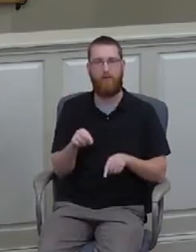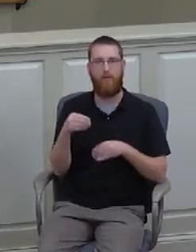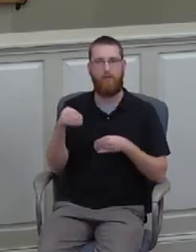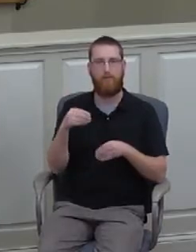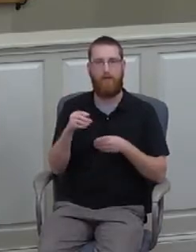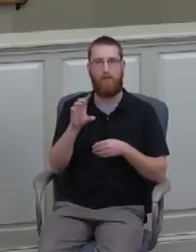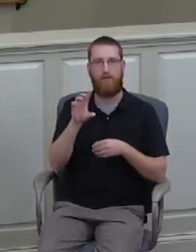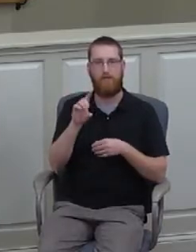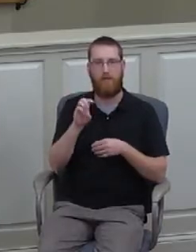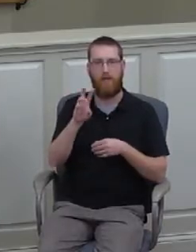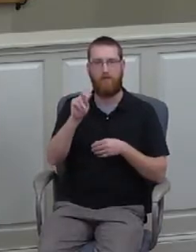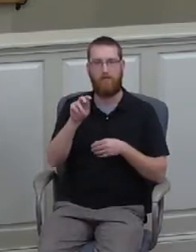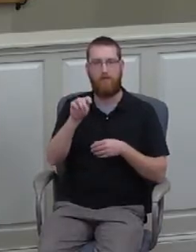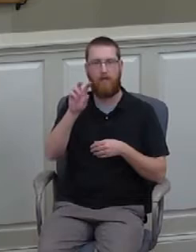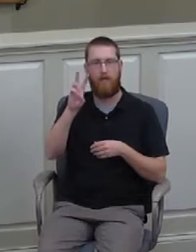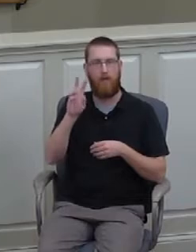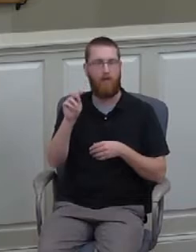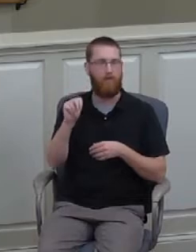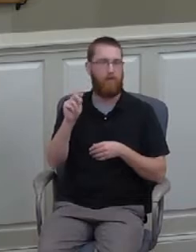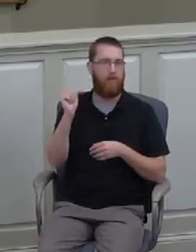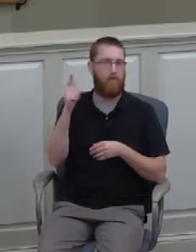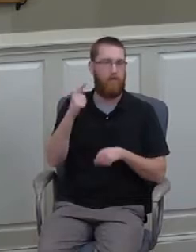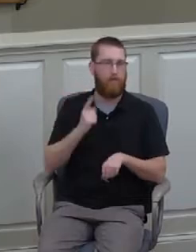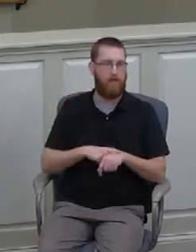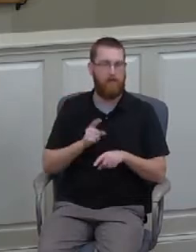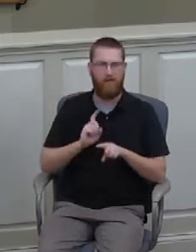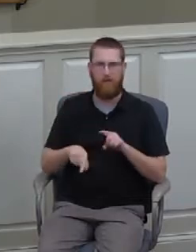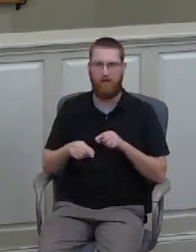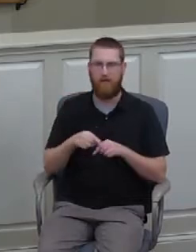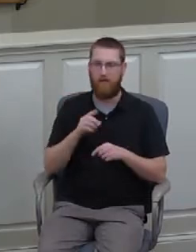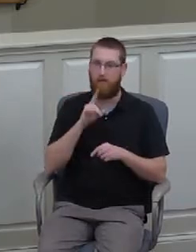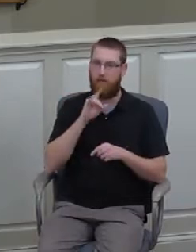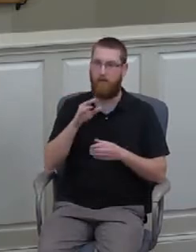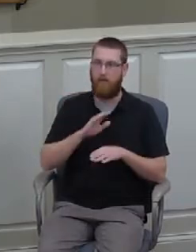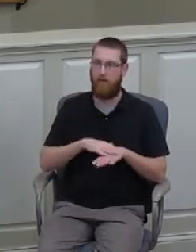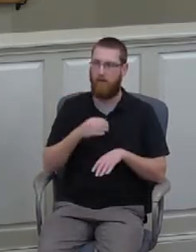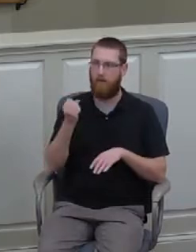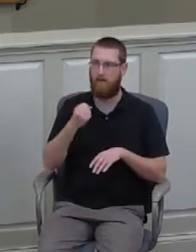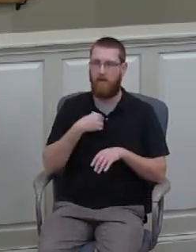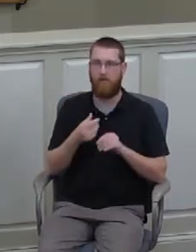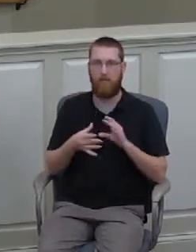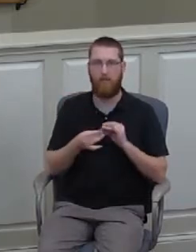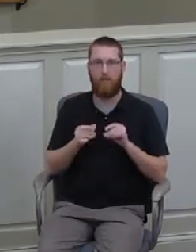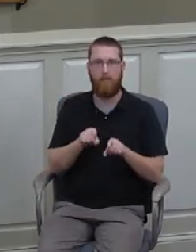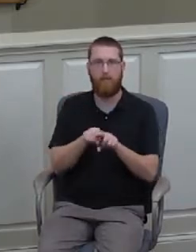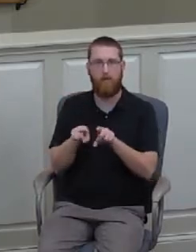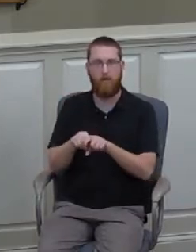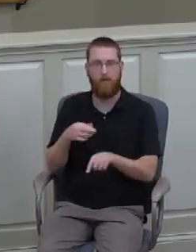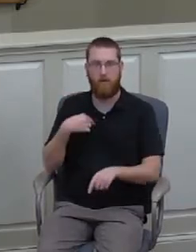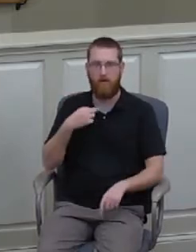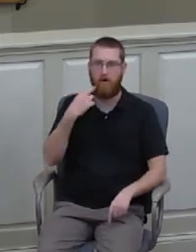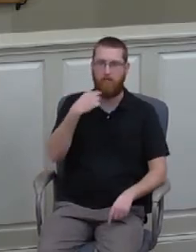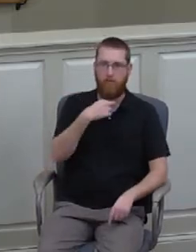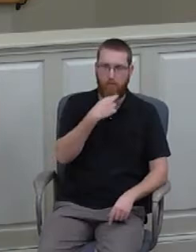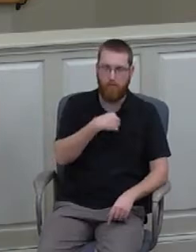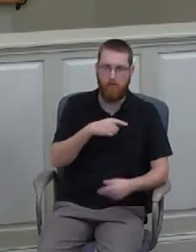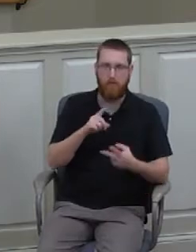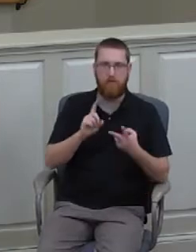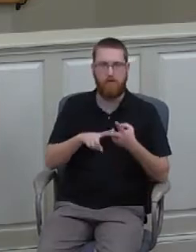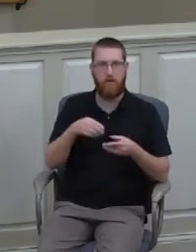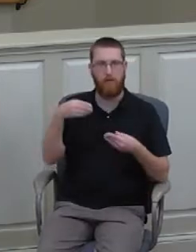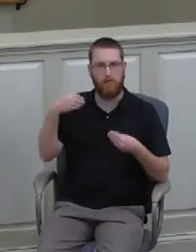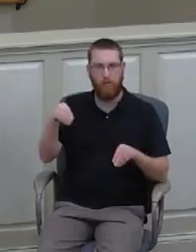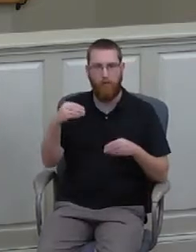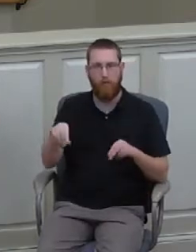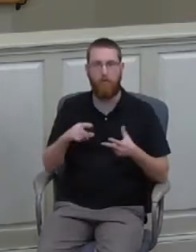all the time, but especially on Saturday. And something I like to say also is not only do we have restaurants and retail